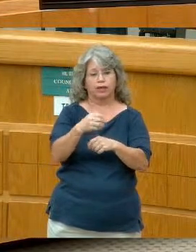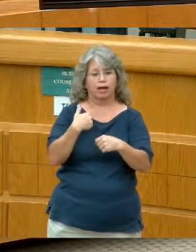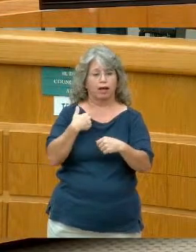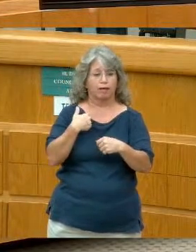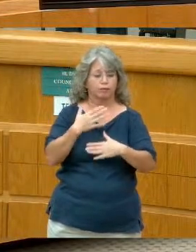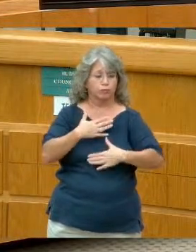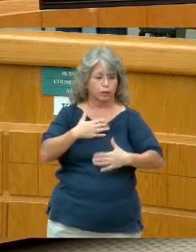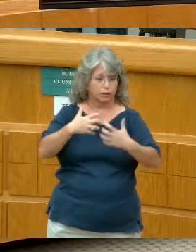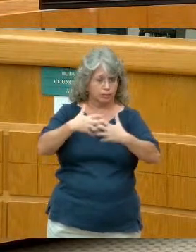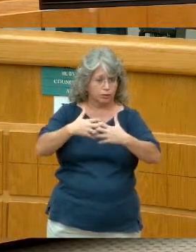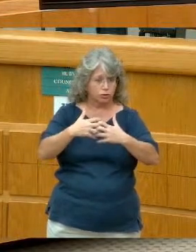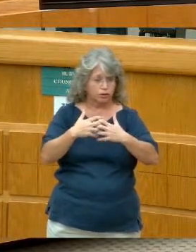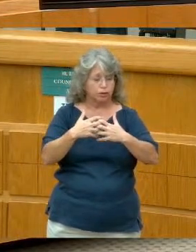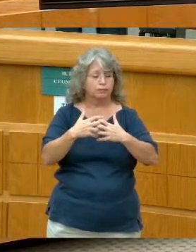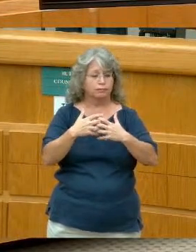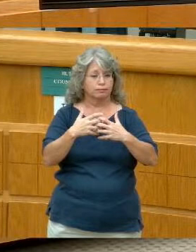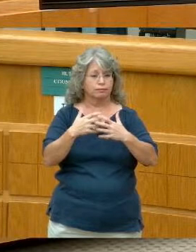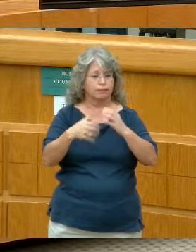So,